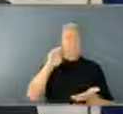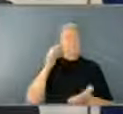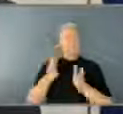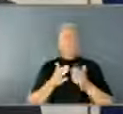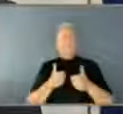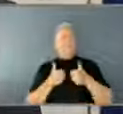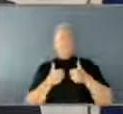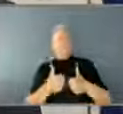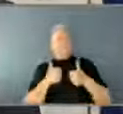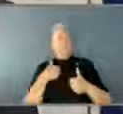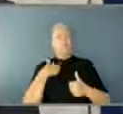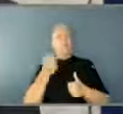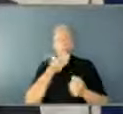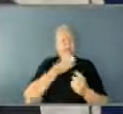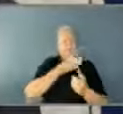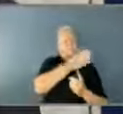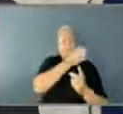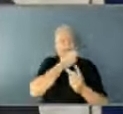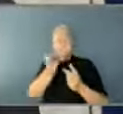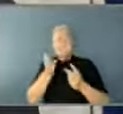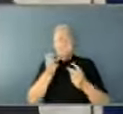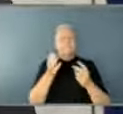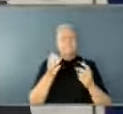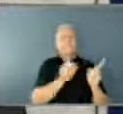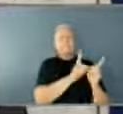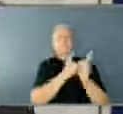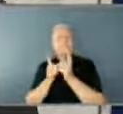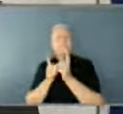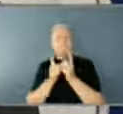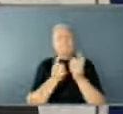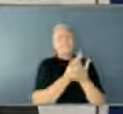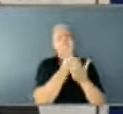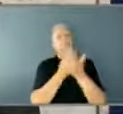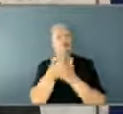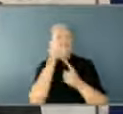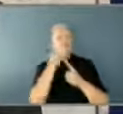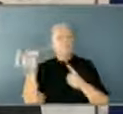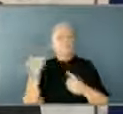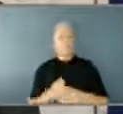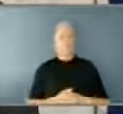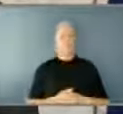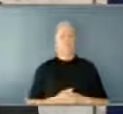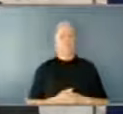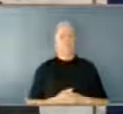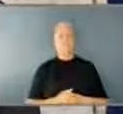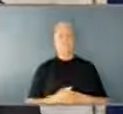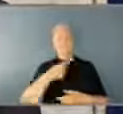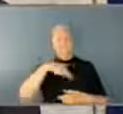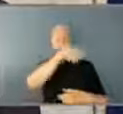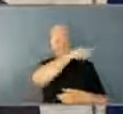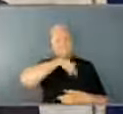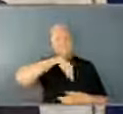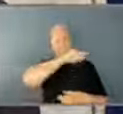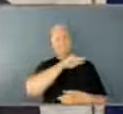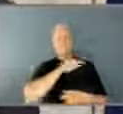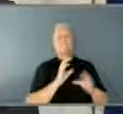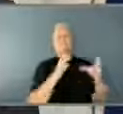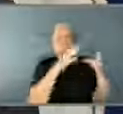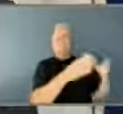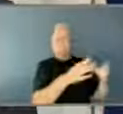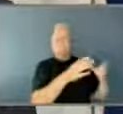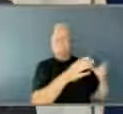options. On the advice of the committee that I chair, there was always an option to increase our stake